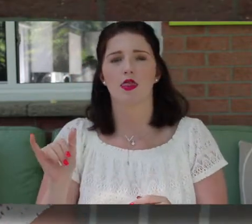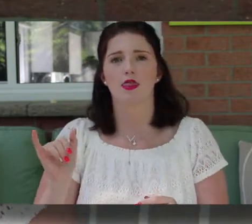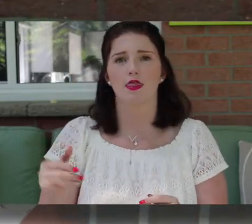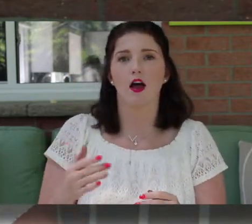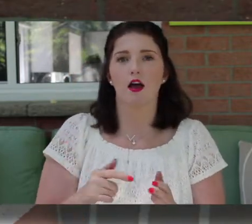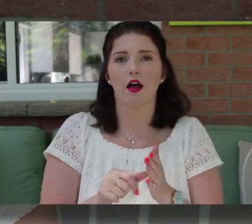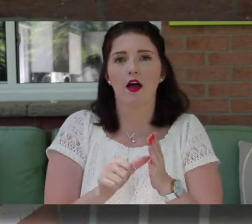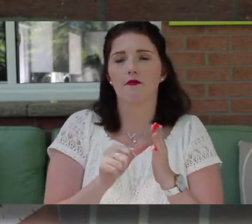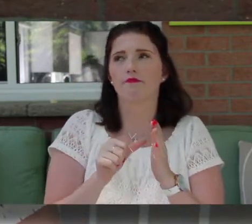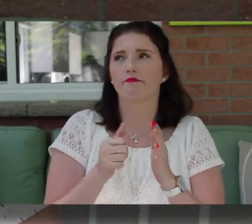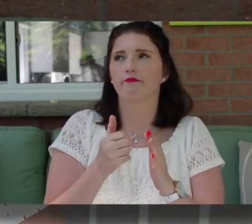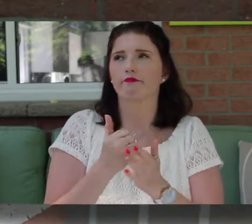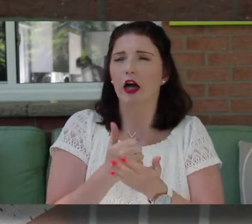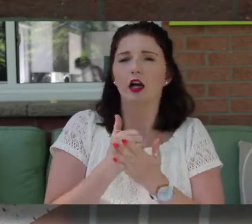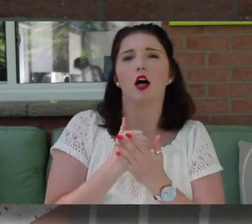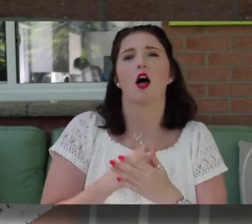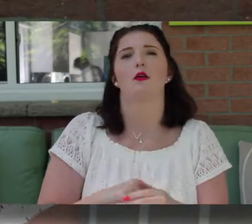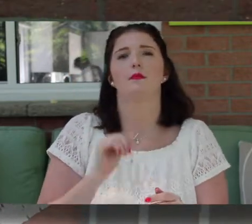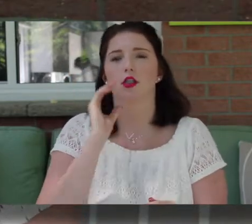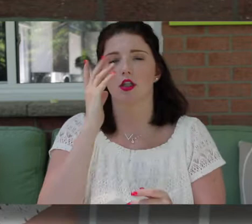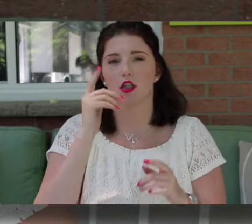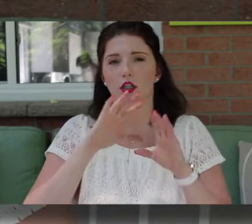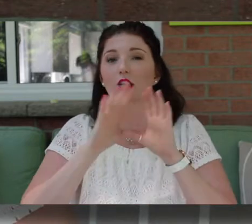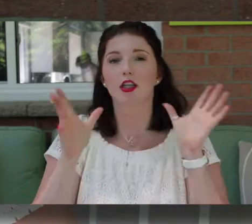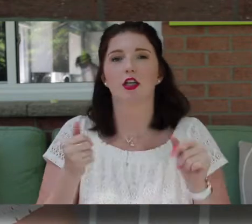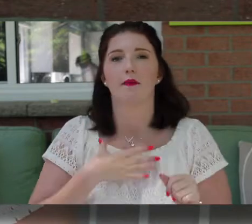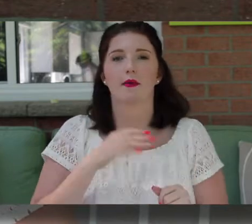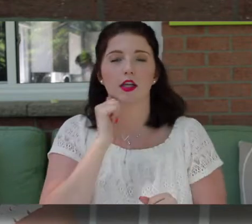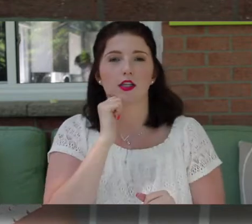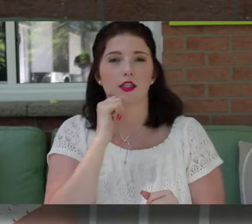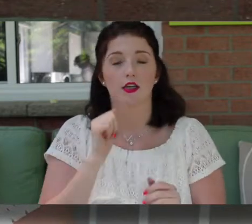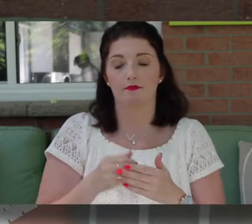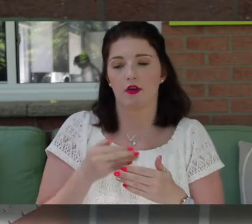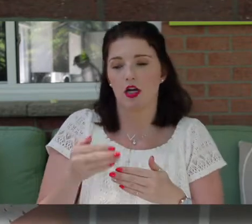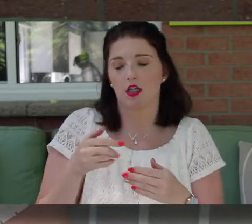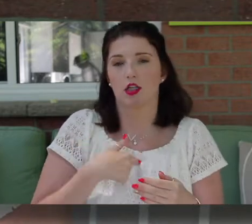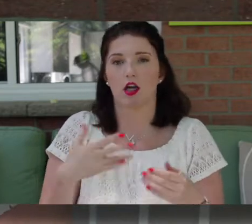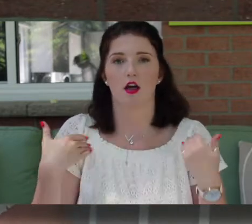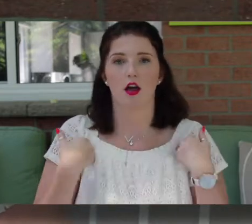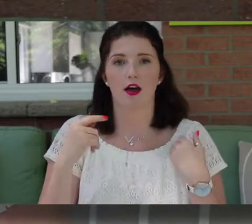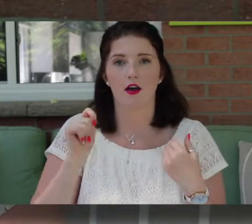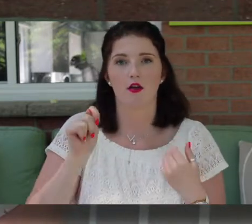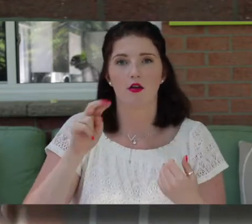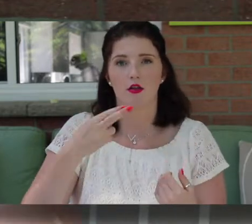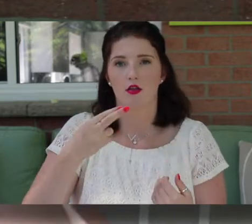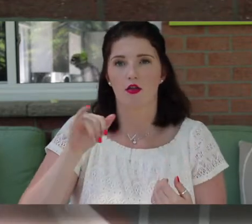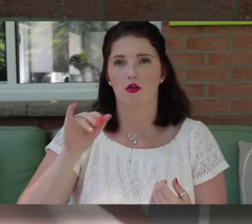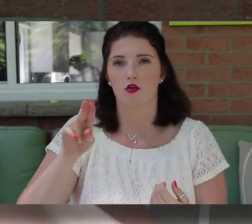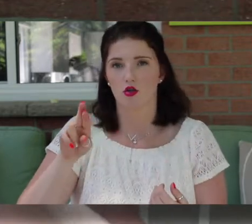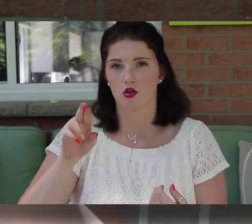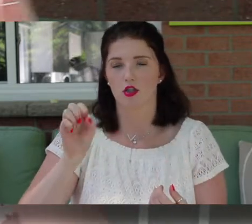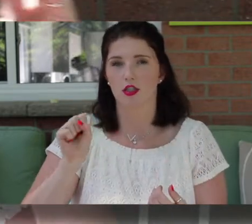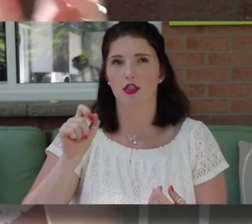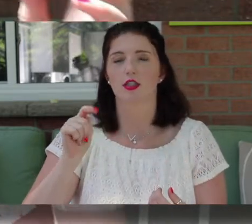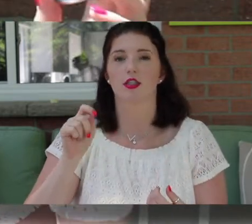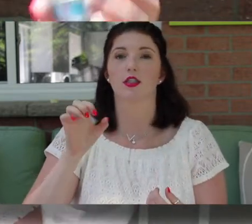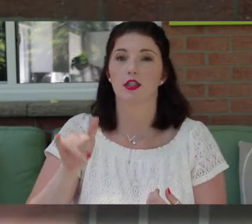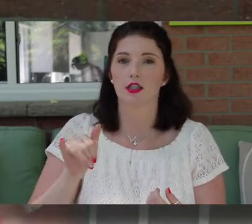100% sure, but I'm going to keep testing them out anyways. Next, I have the Thirsty Mud, which is just kind of like a super